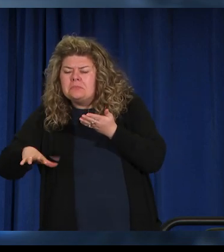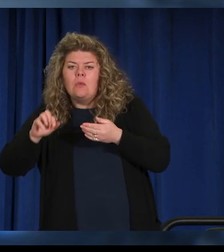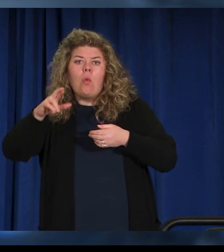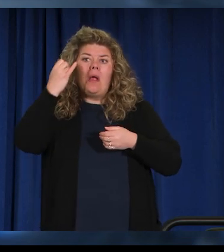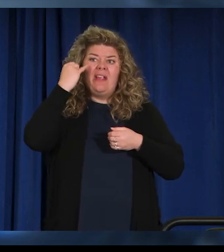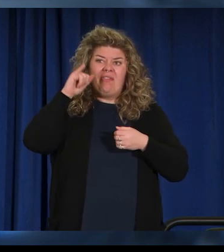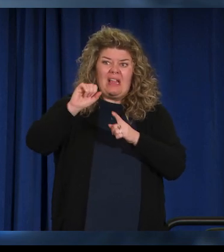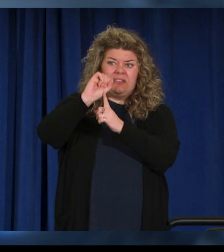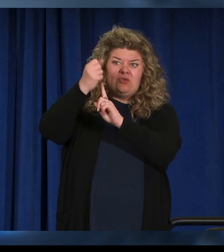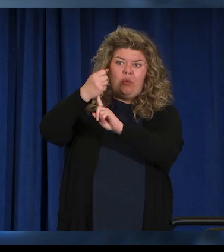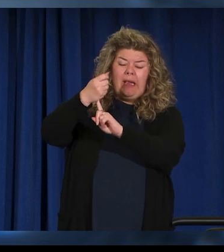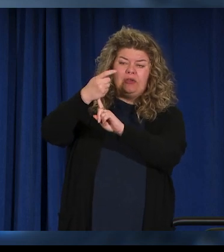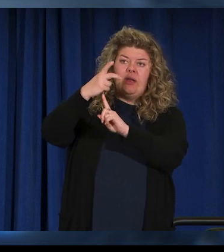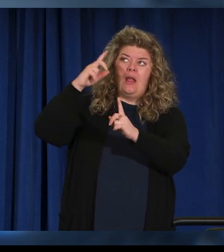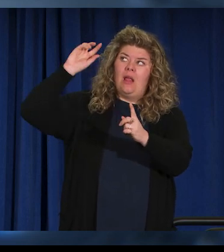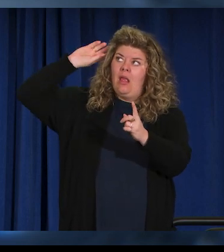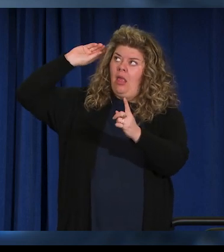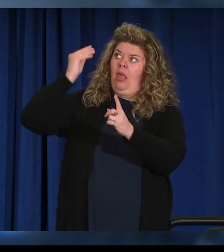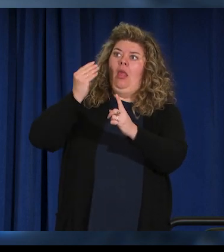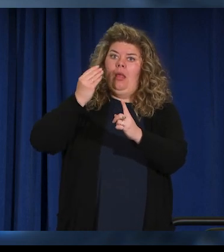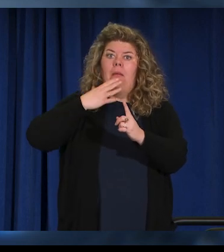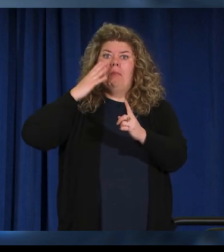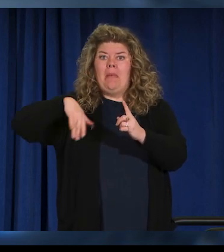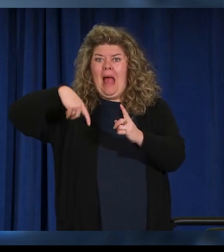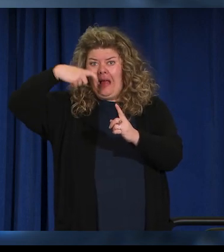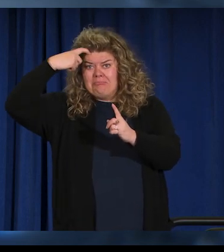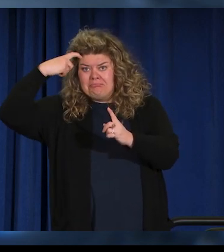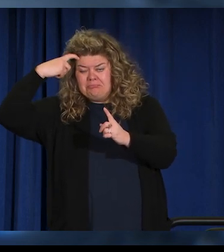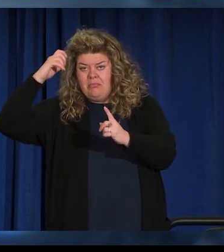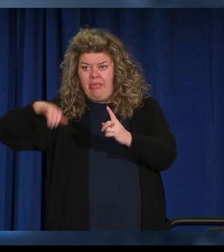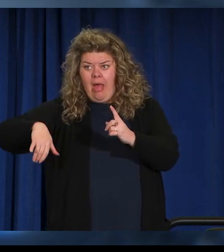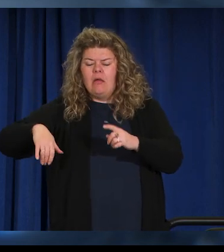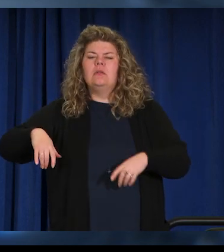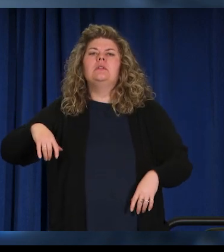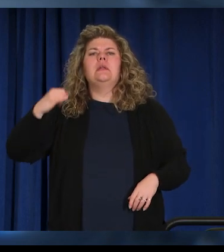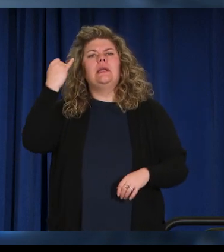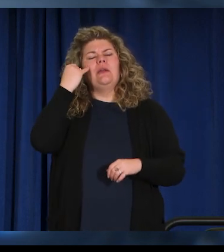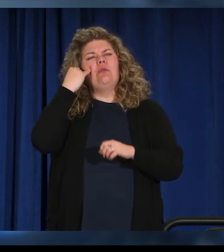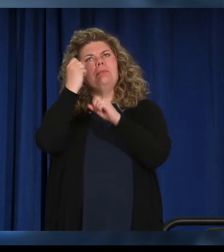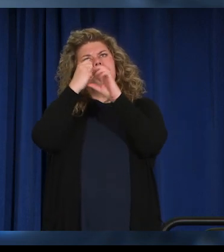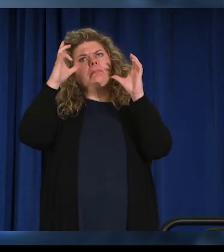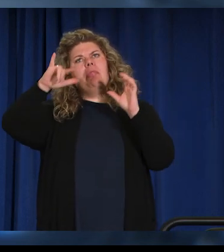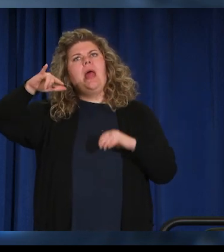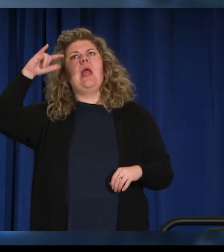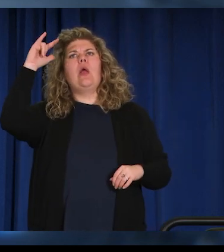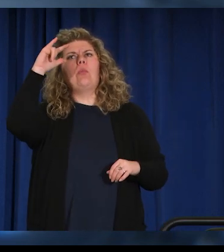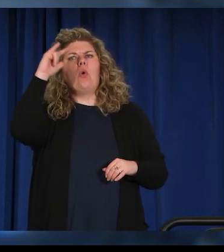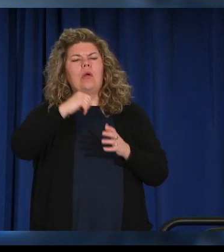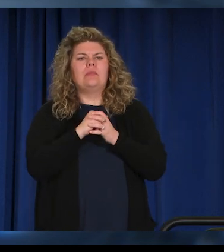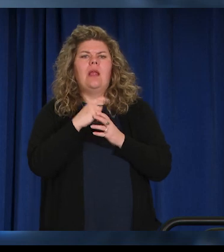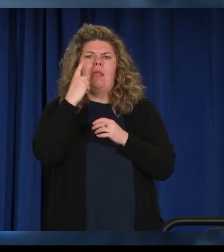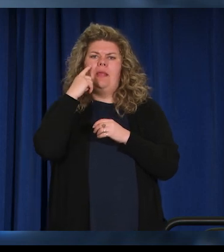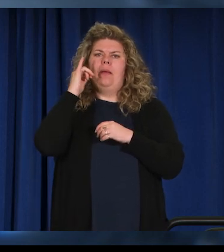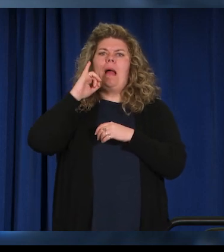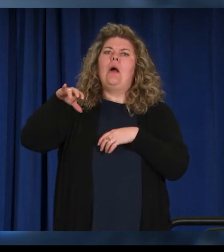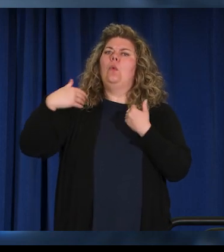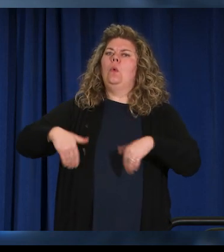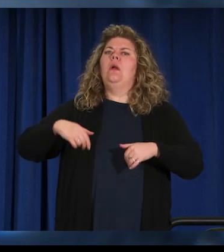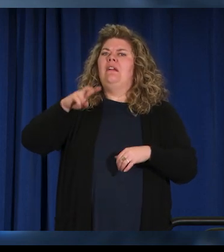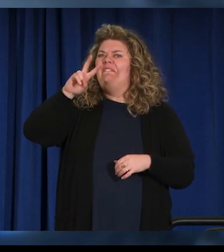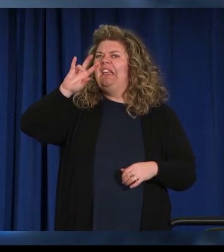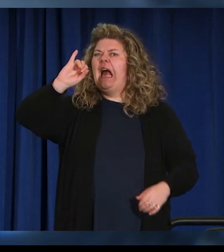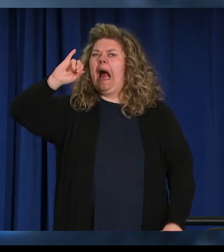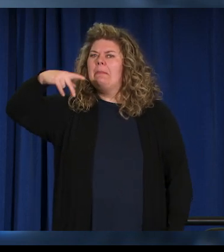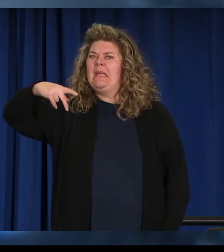To illustrate how executive functioning may operate under pressure with our airport analogy, let's imagine that a VIP's plane is flying in.